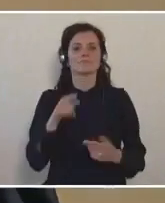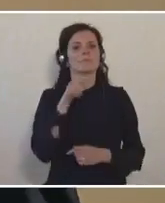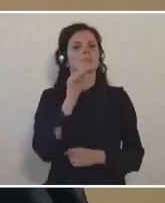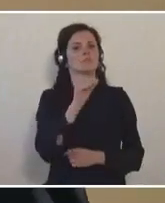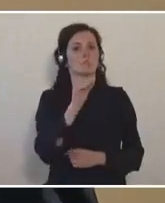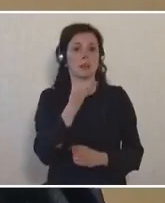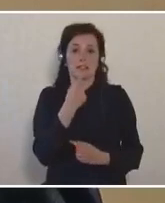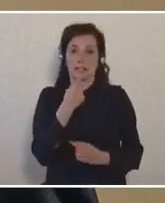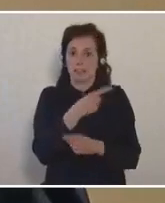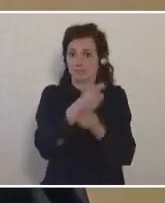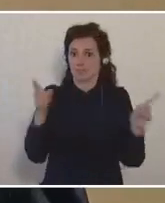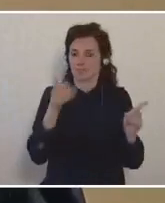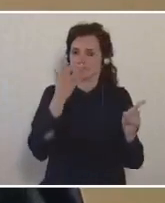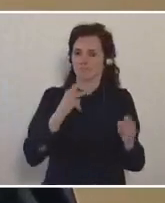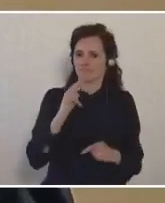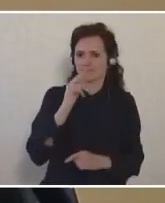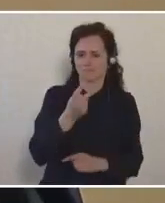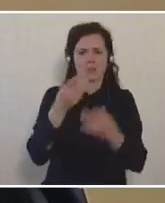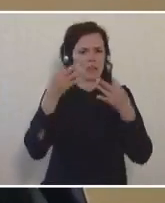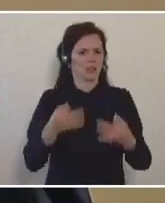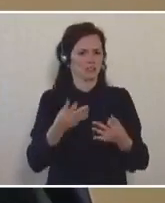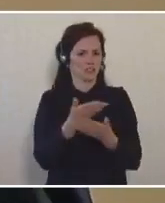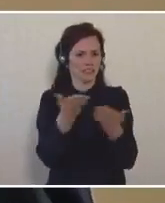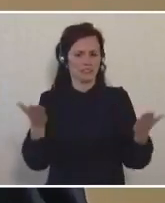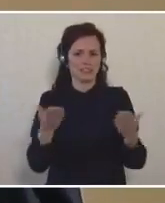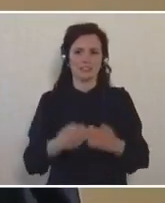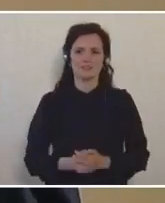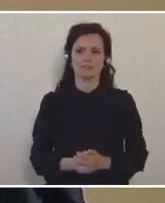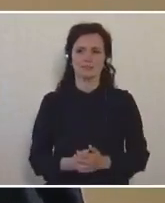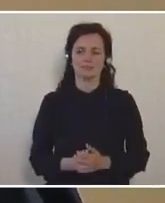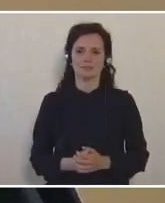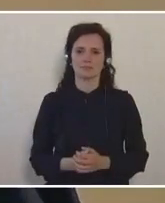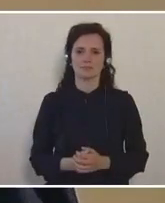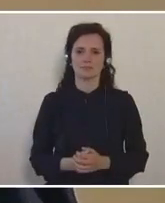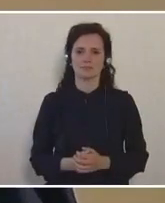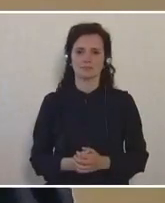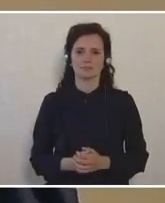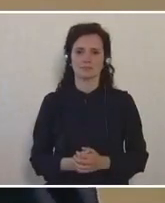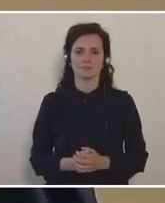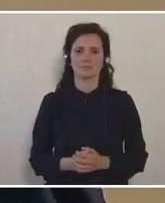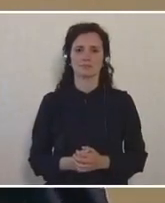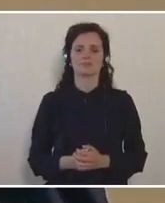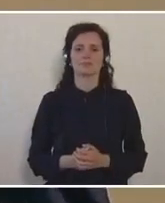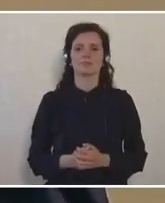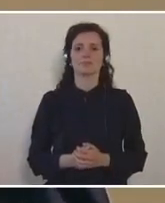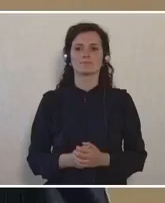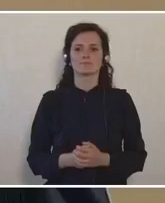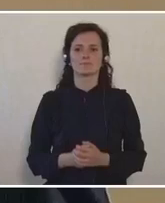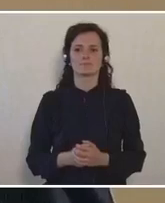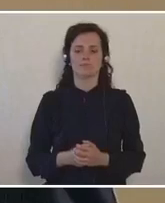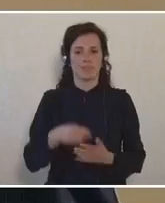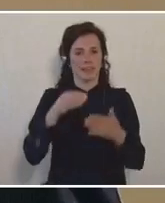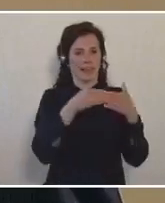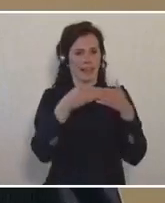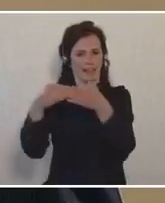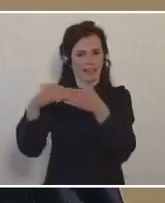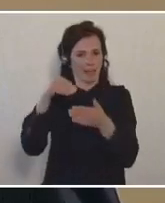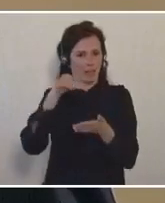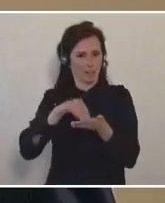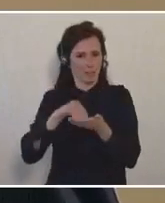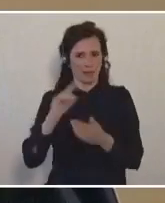near unanimity today among all the leaders that the current inequities are